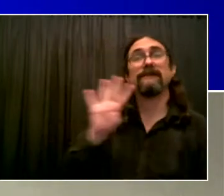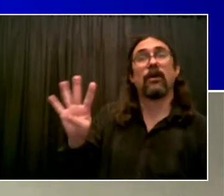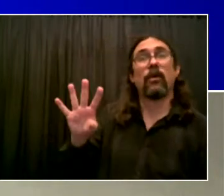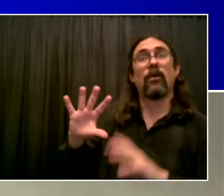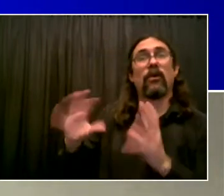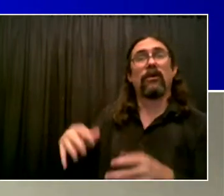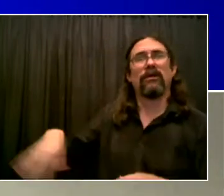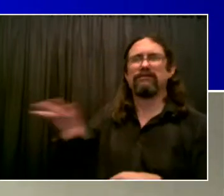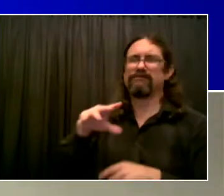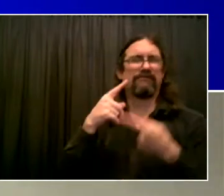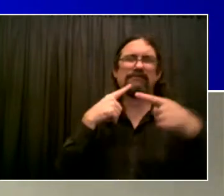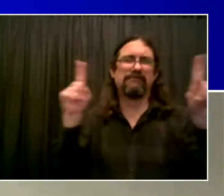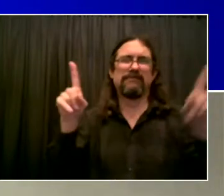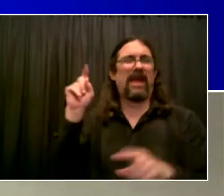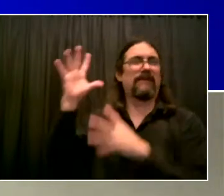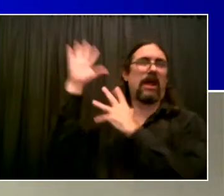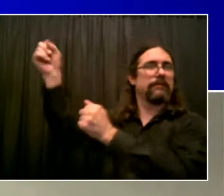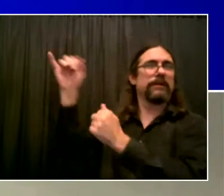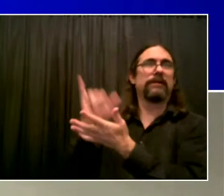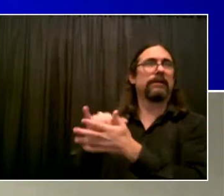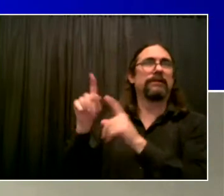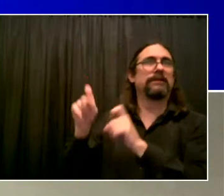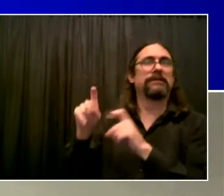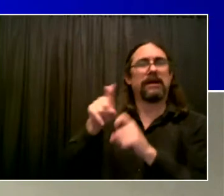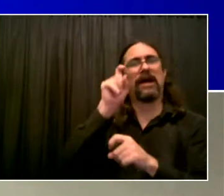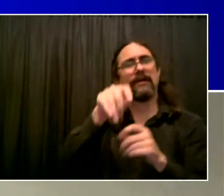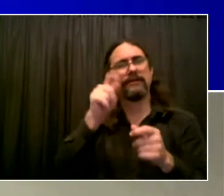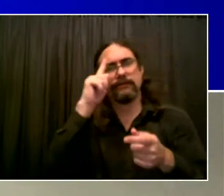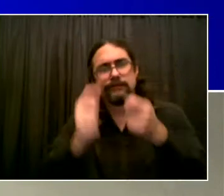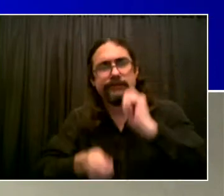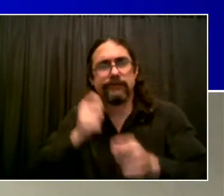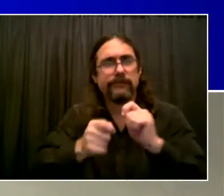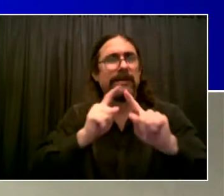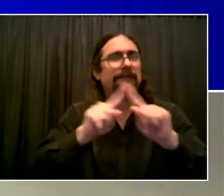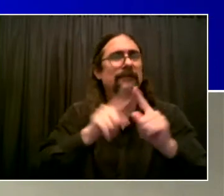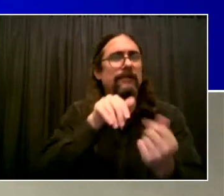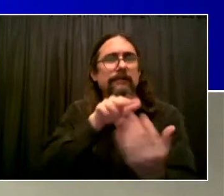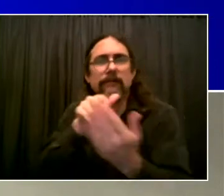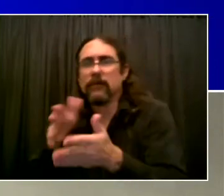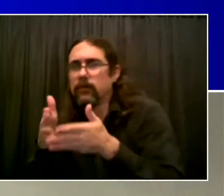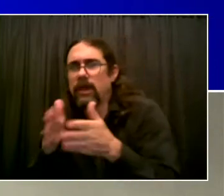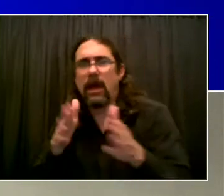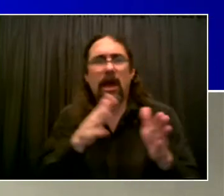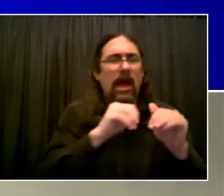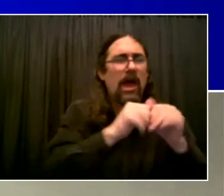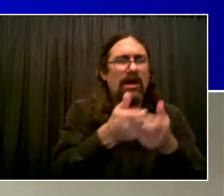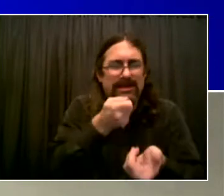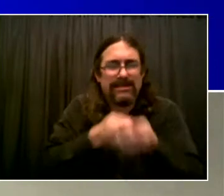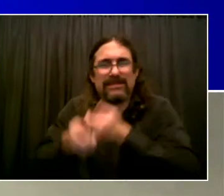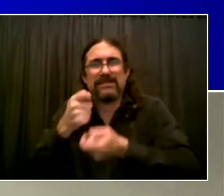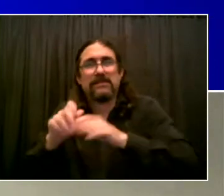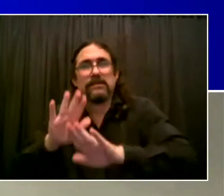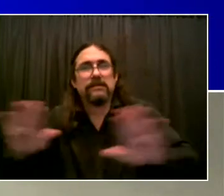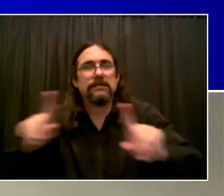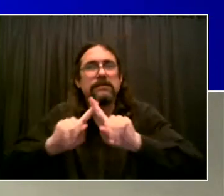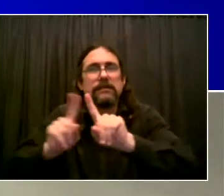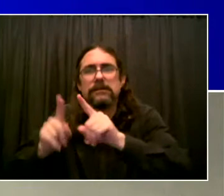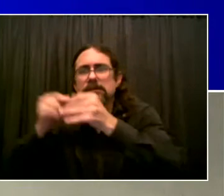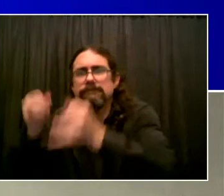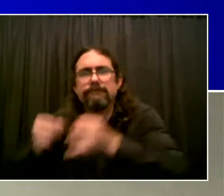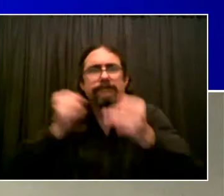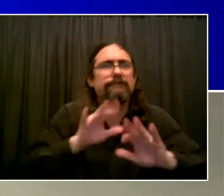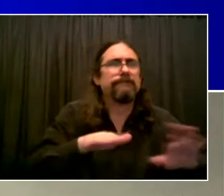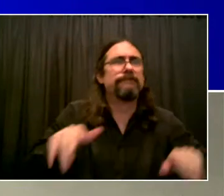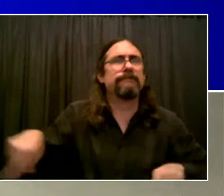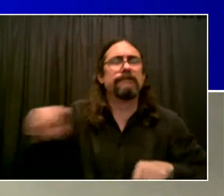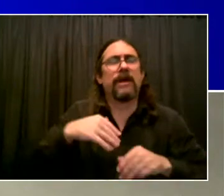assess talent. And I love what you said about the late bloomers. A lot of kids, the talent shows up later. Some kids, it's talent across many subjects. Some kids, it's